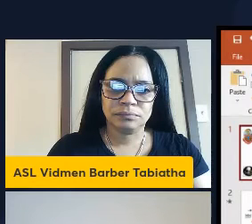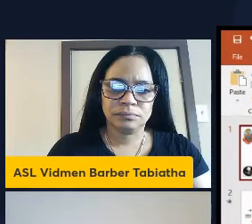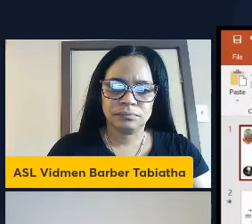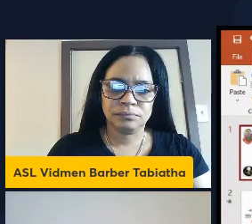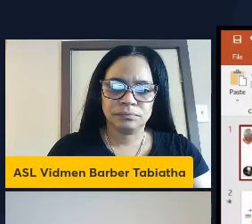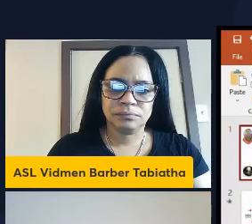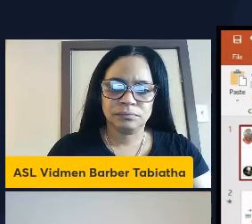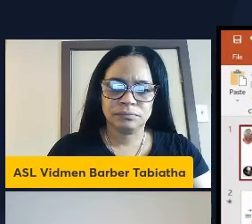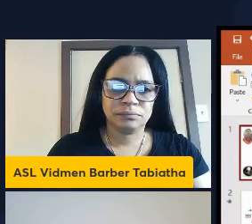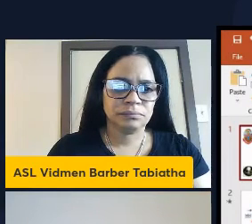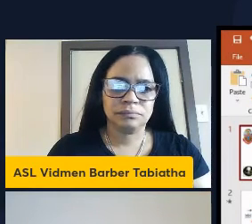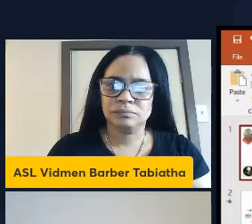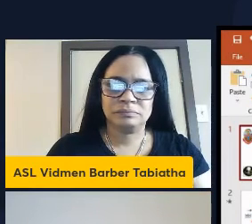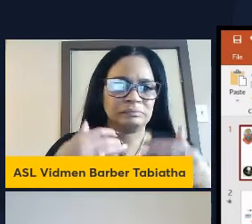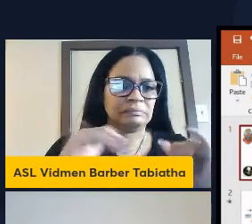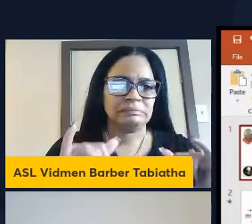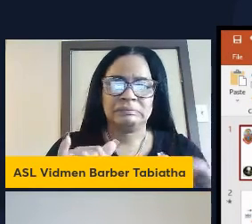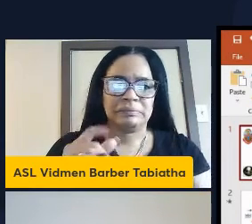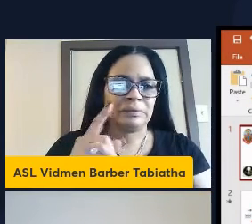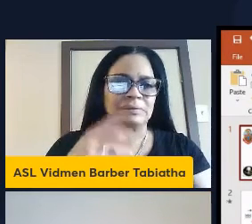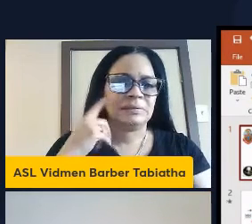Yeah, we're still some individual slides.